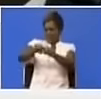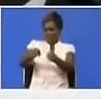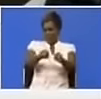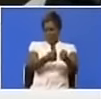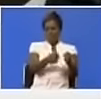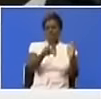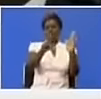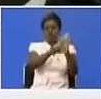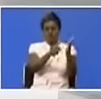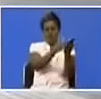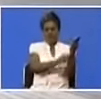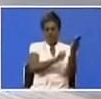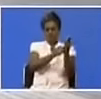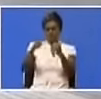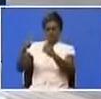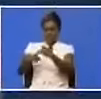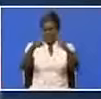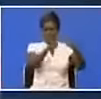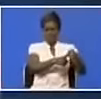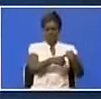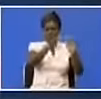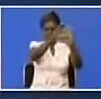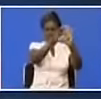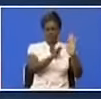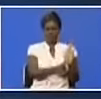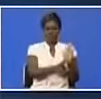Article 166 of the Constitution.